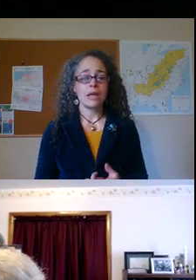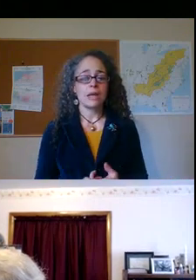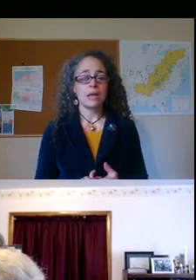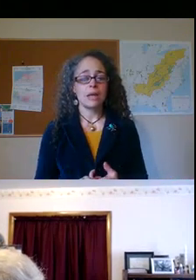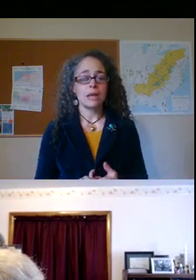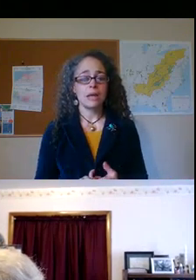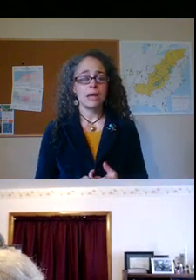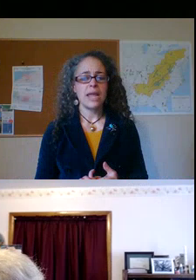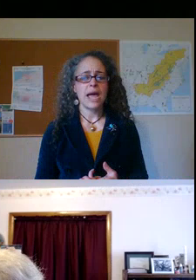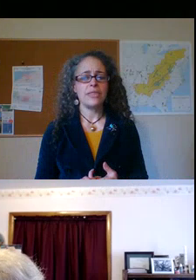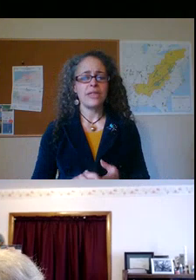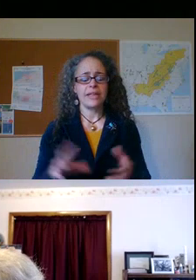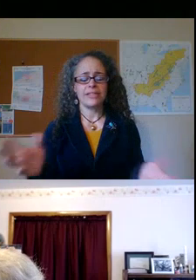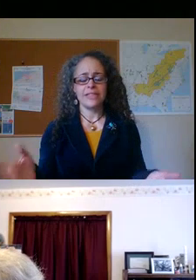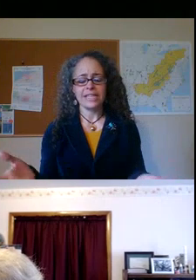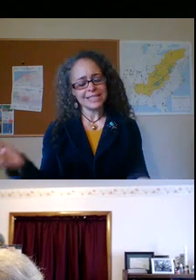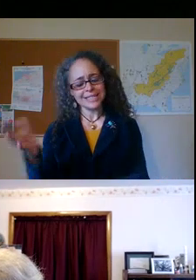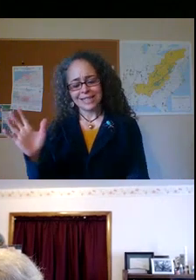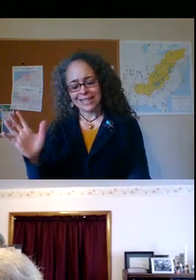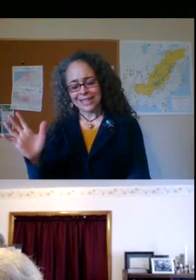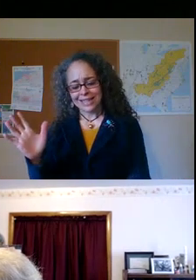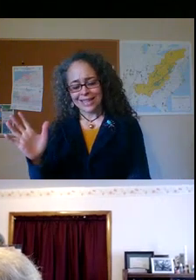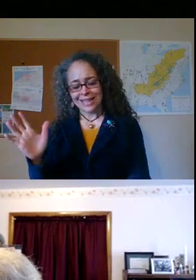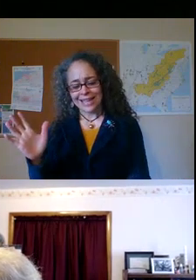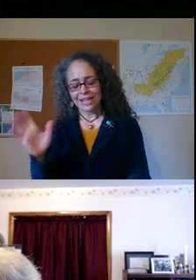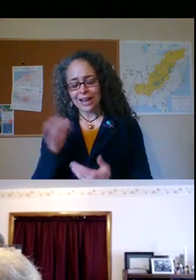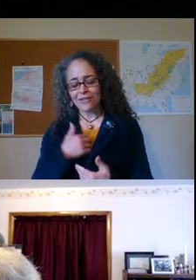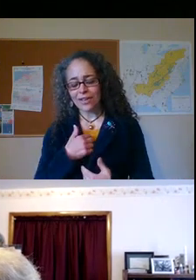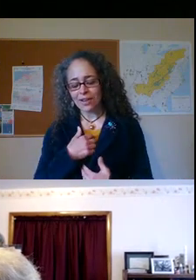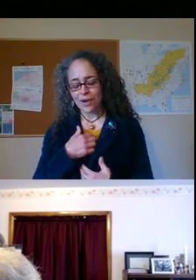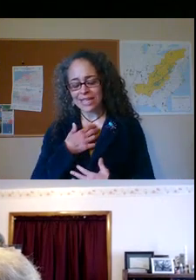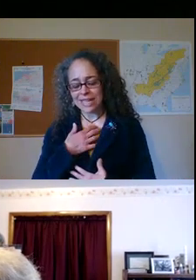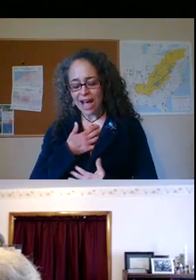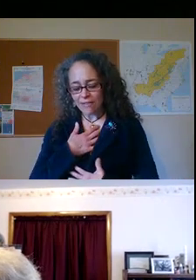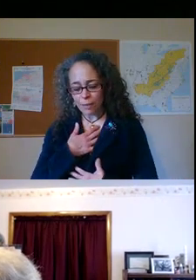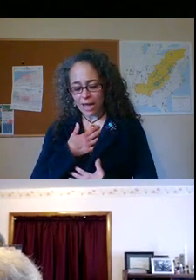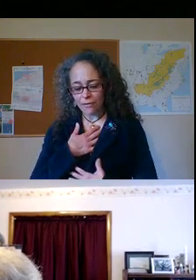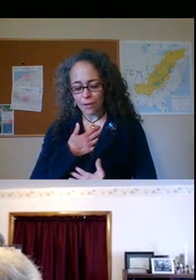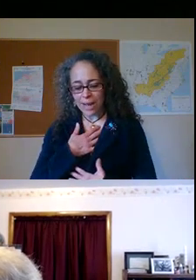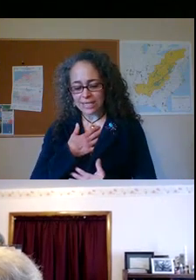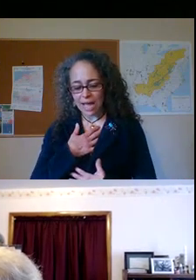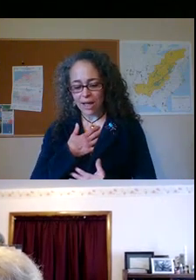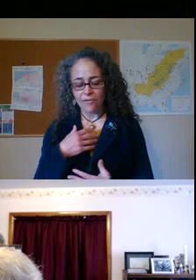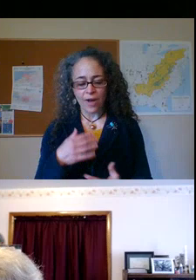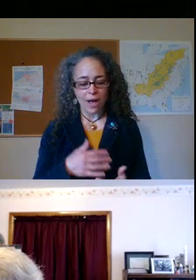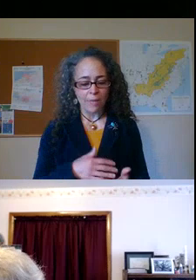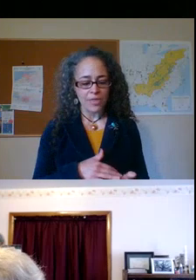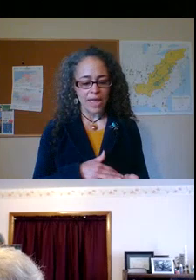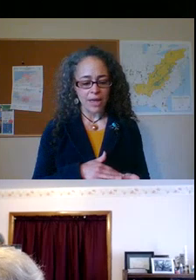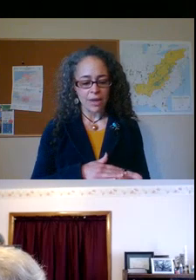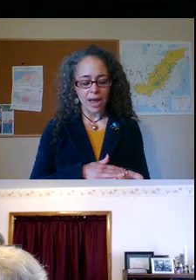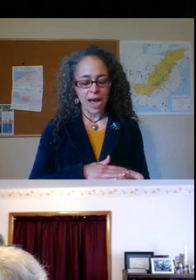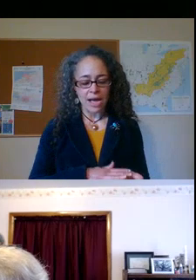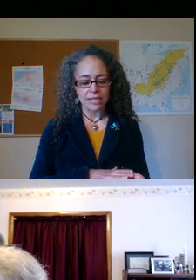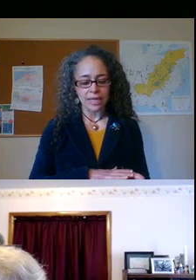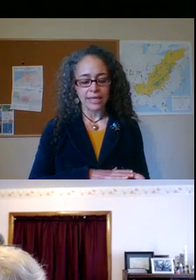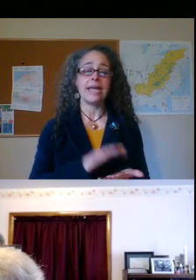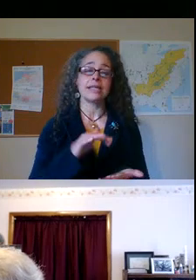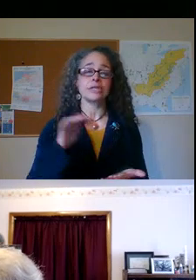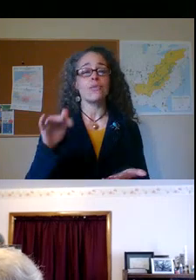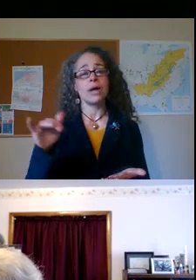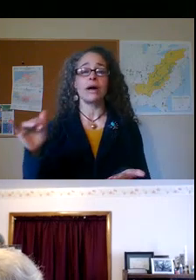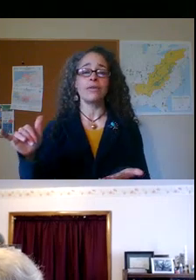And then, yeah, this, a lot of the grants that I've applied for myself, they